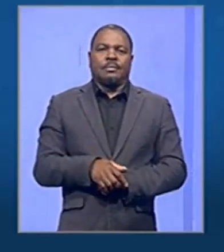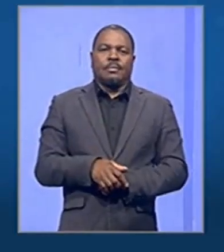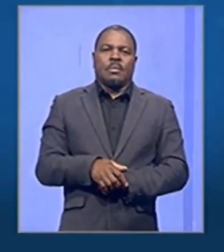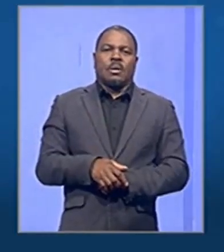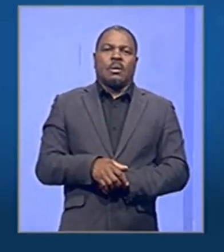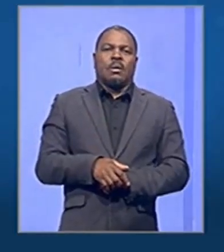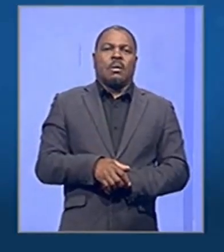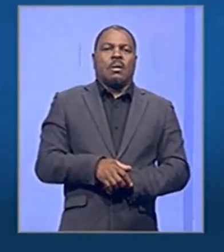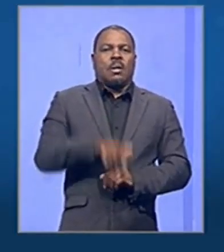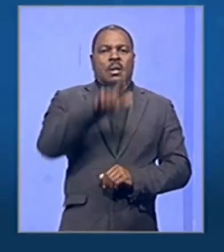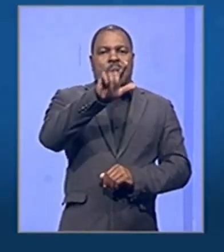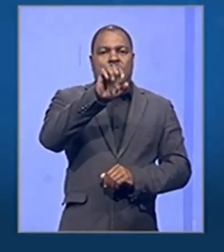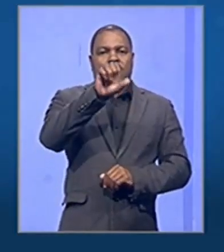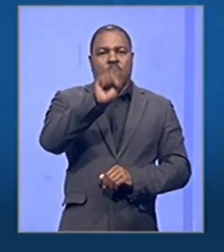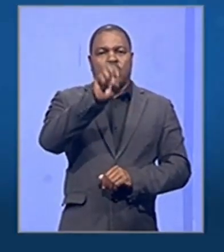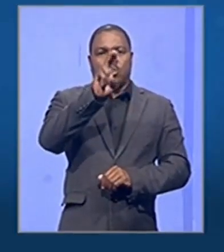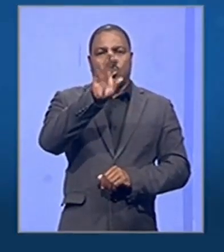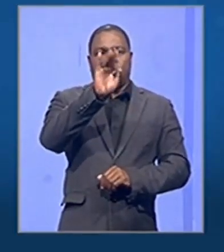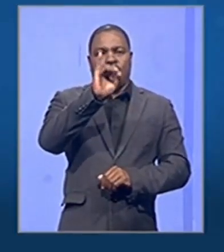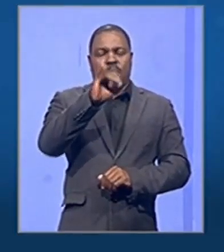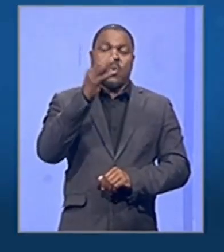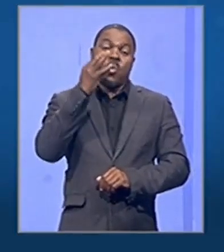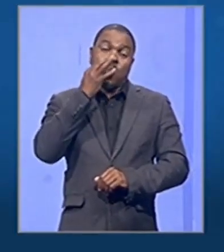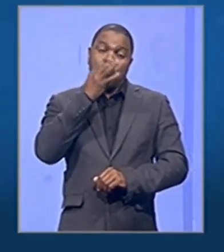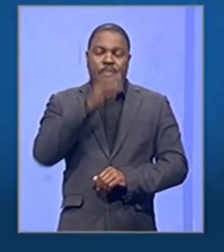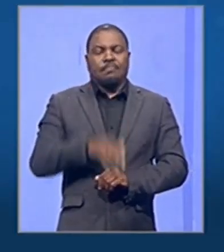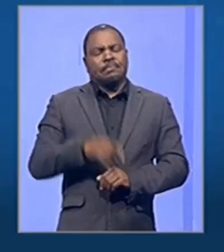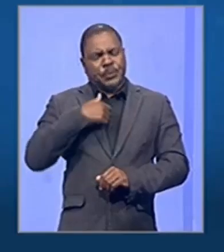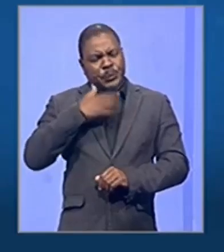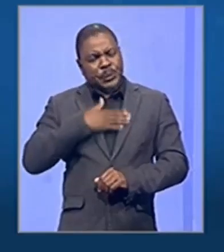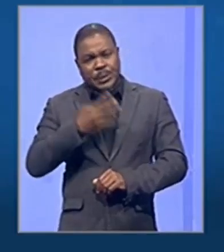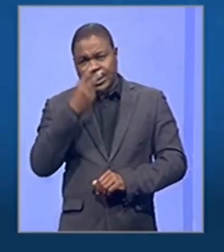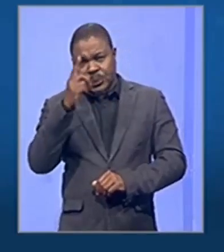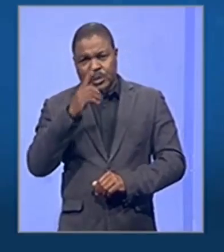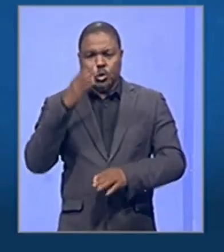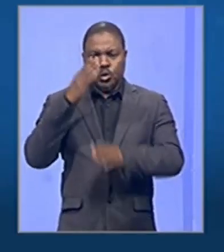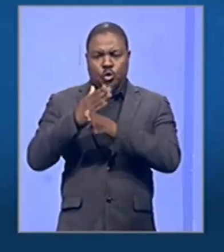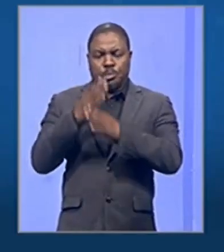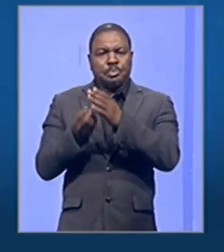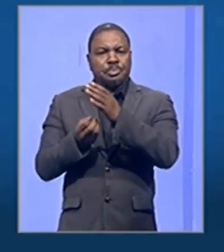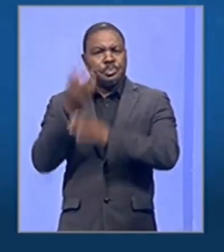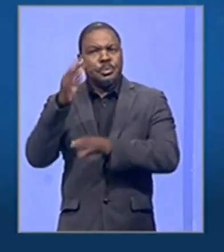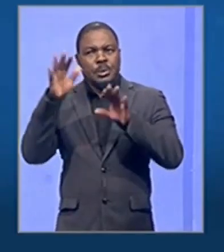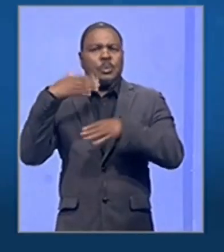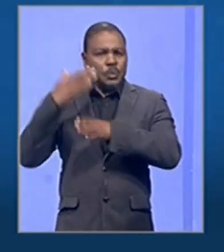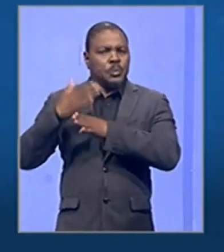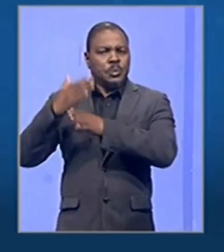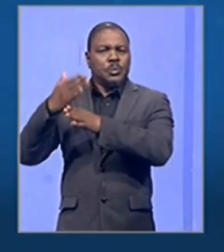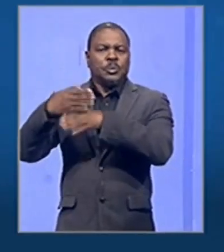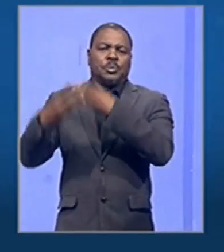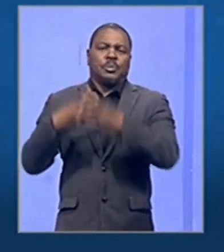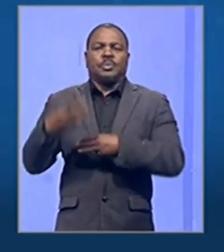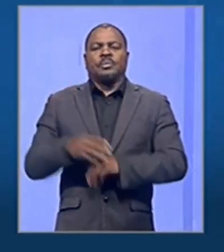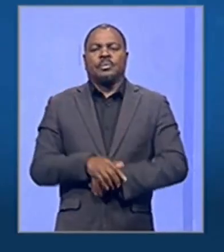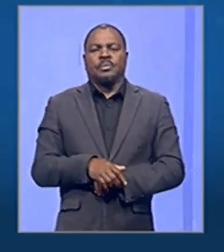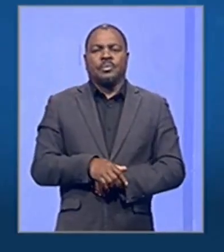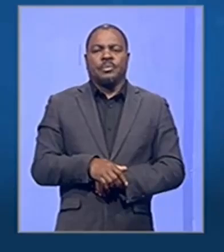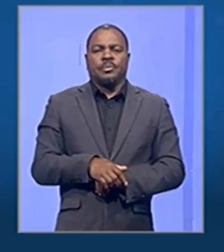Ge e le Lilian Lesufi yena a re ke nyaka go bona go hlolwa mešomo re šome.